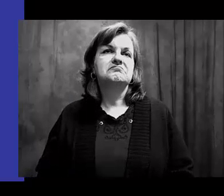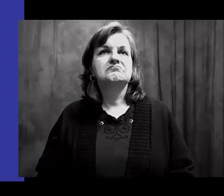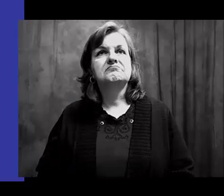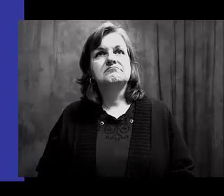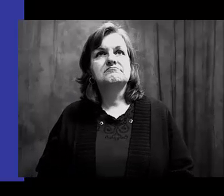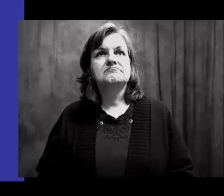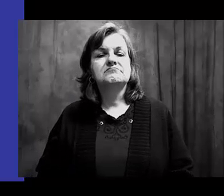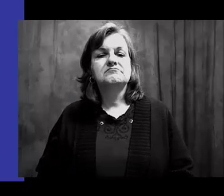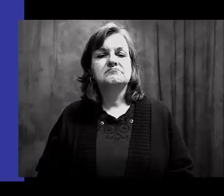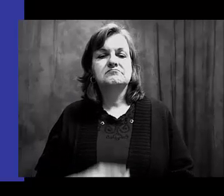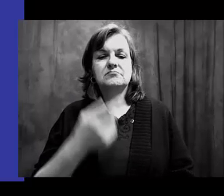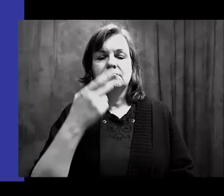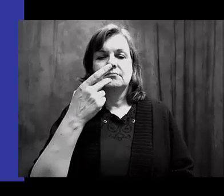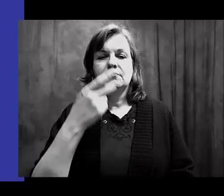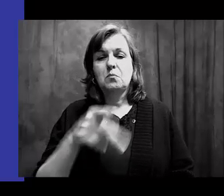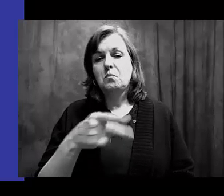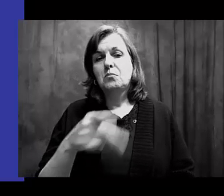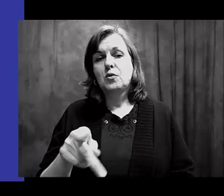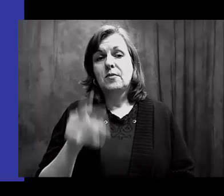purple flower,